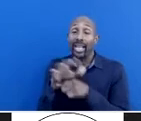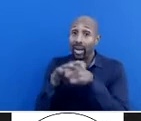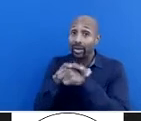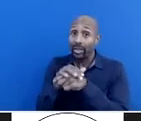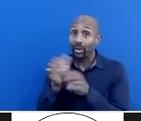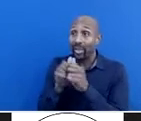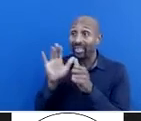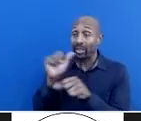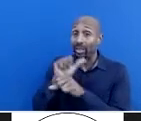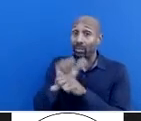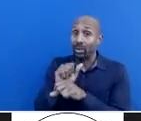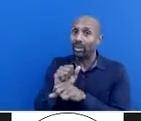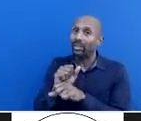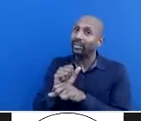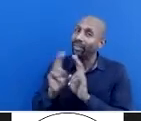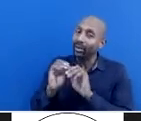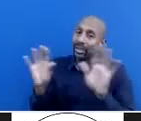just